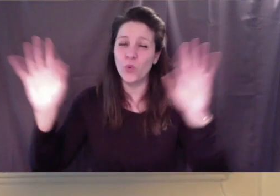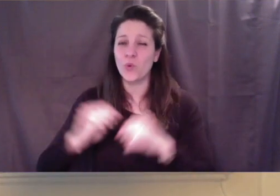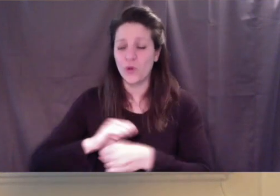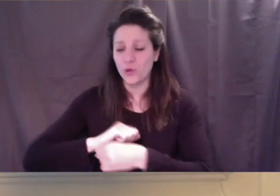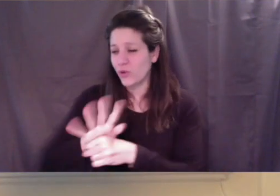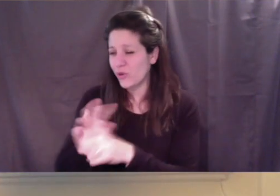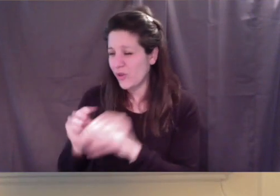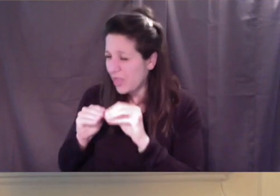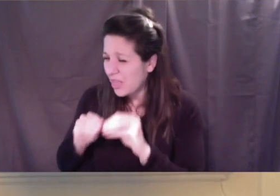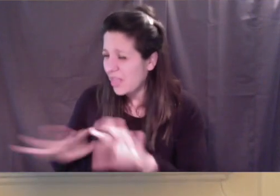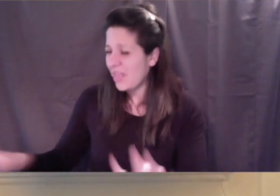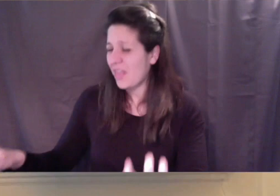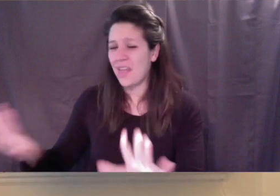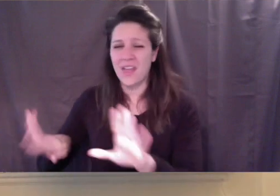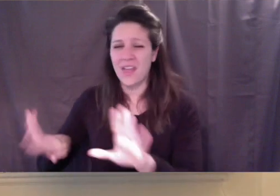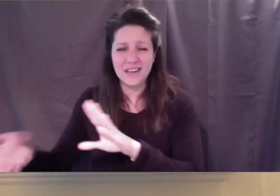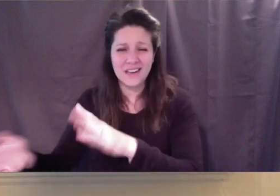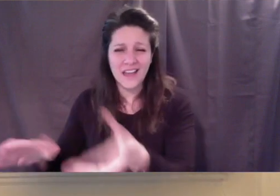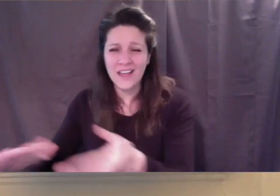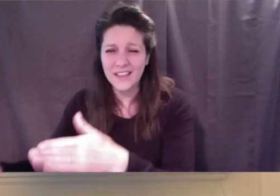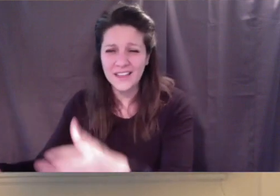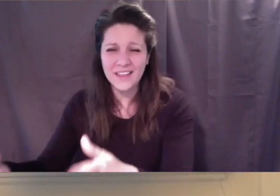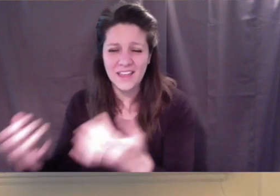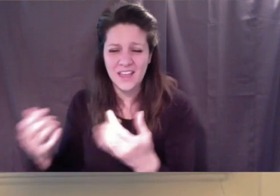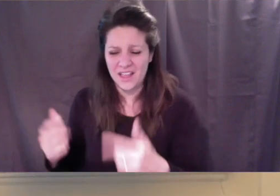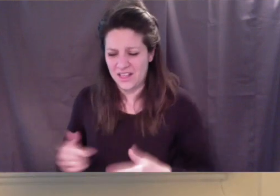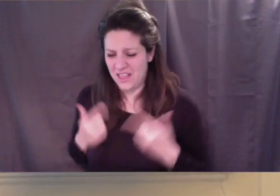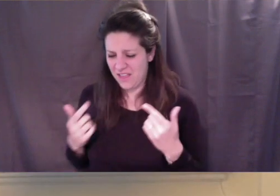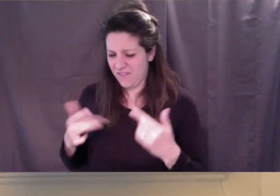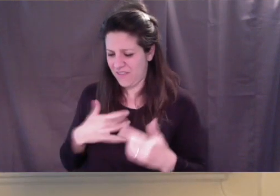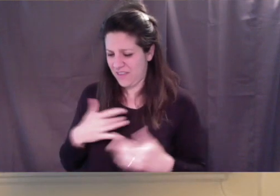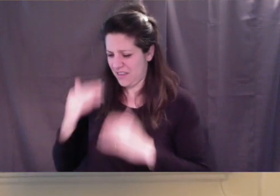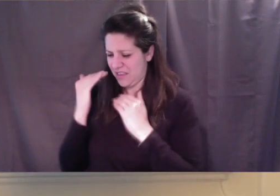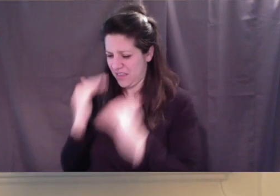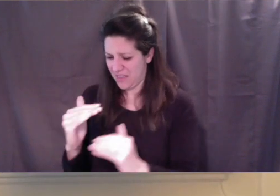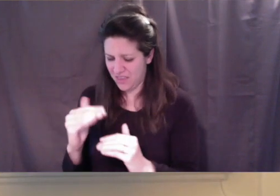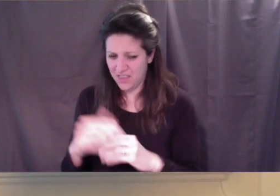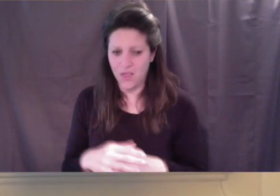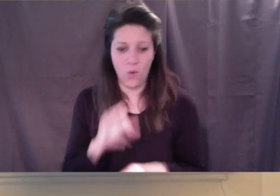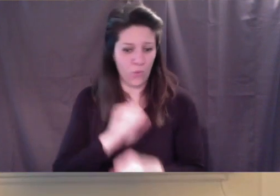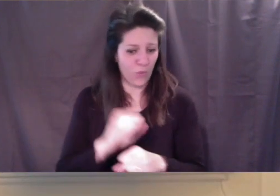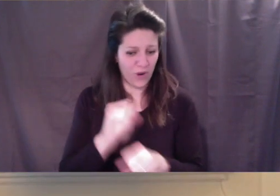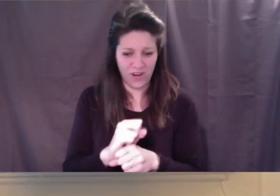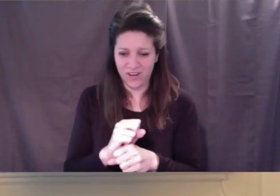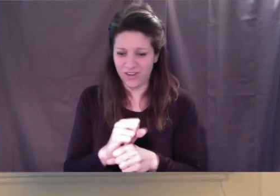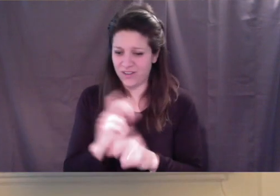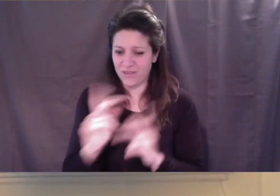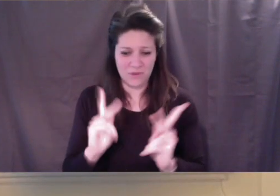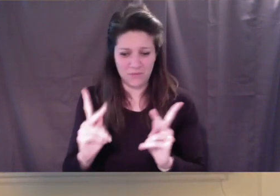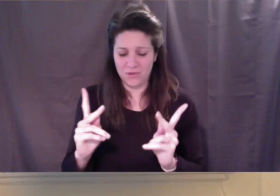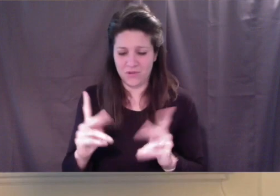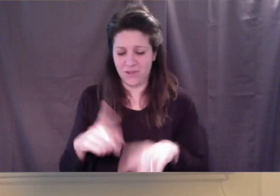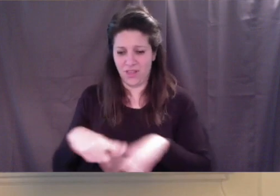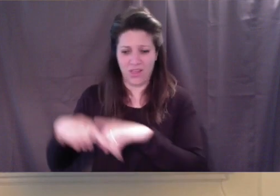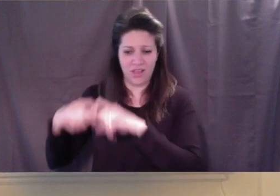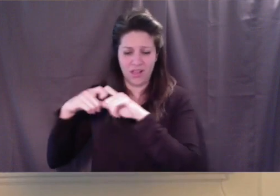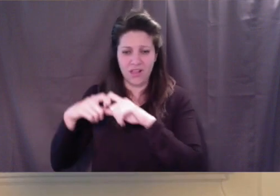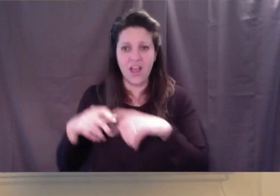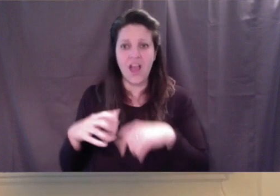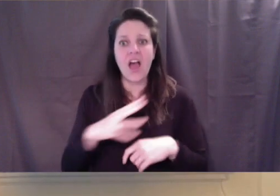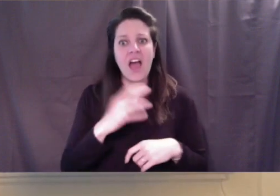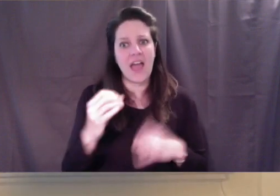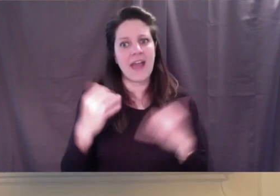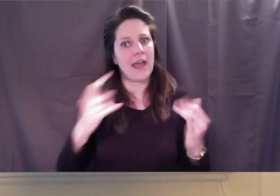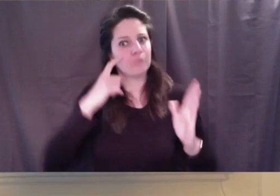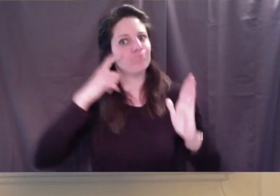continues to claim lives and constrain our living. People are out of work, and the veil has been pulled back once again on